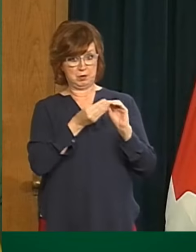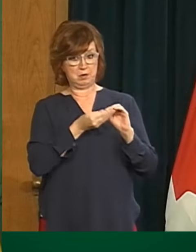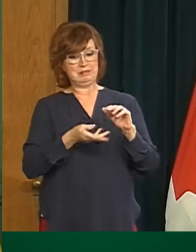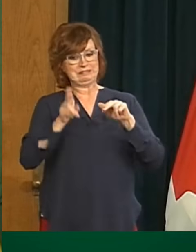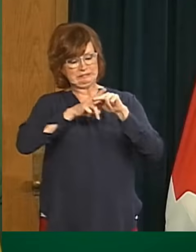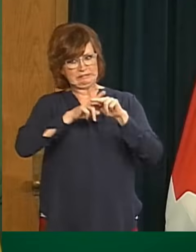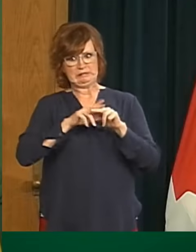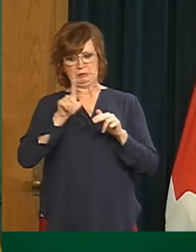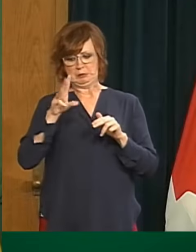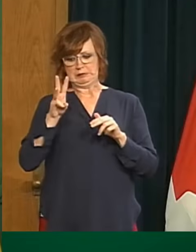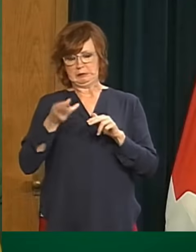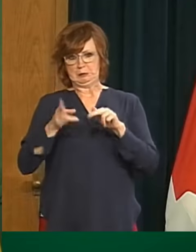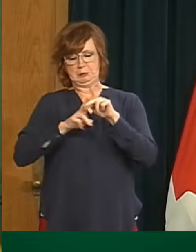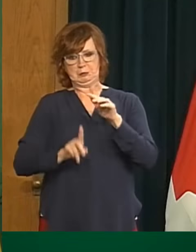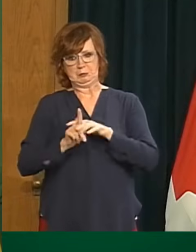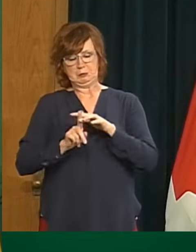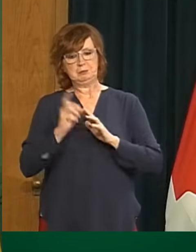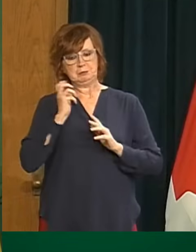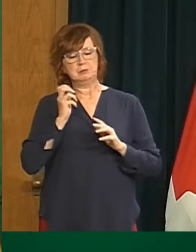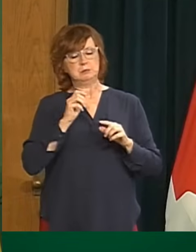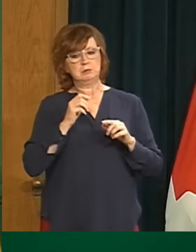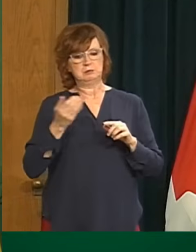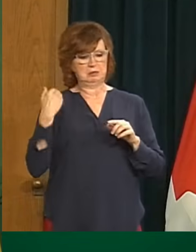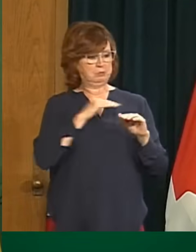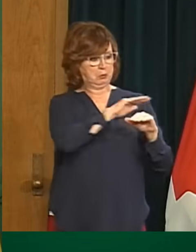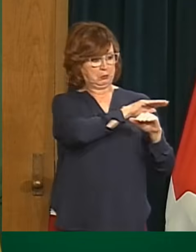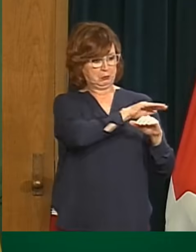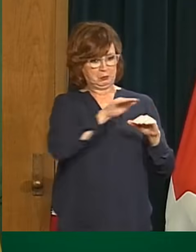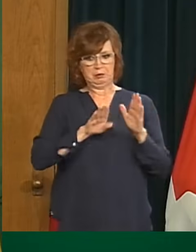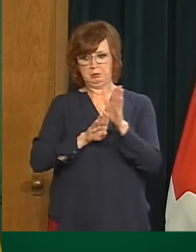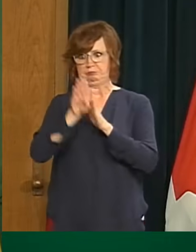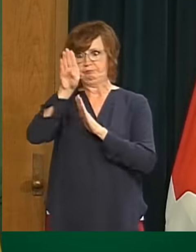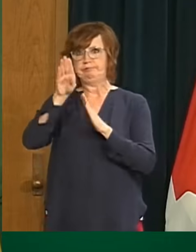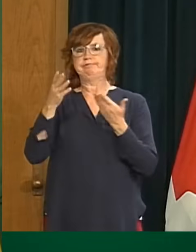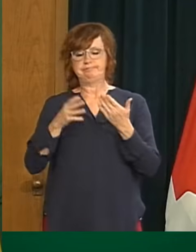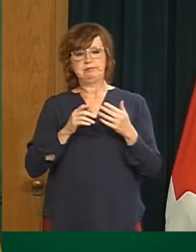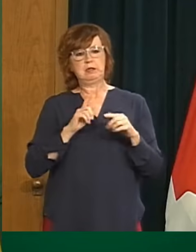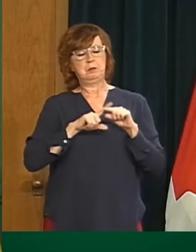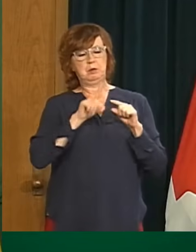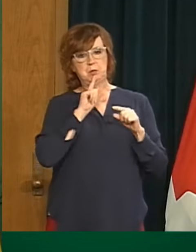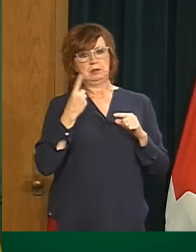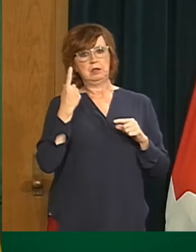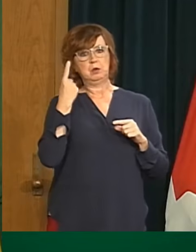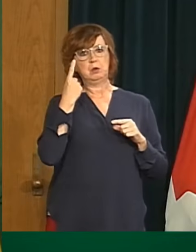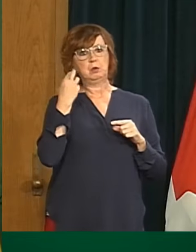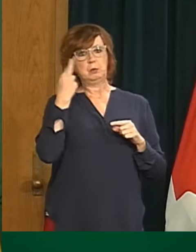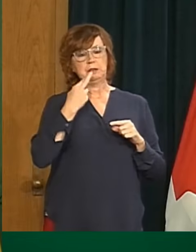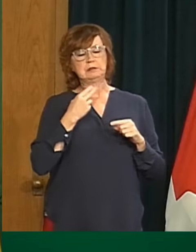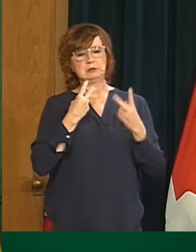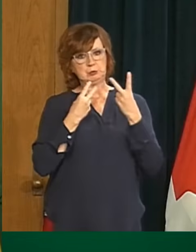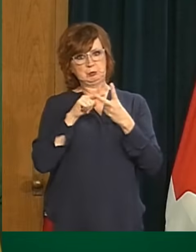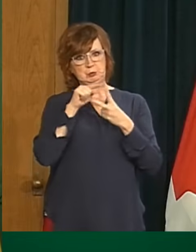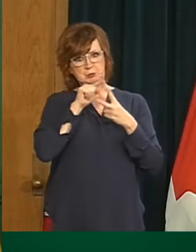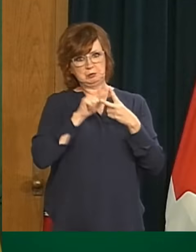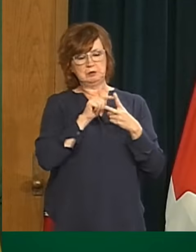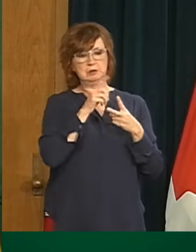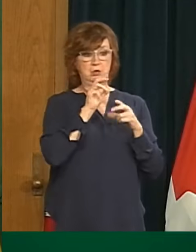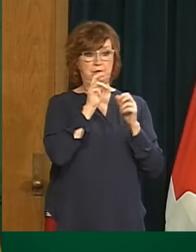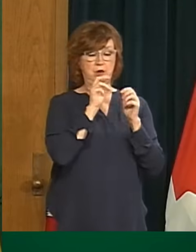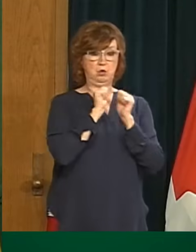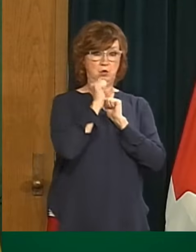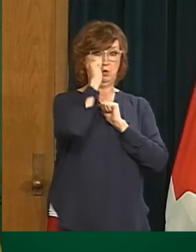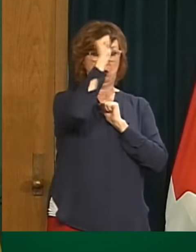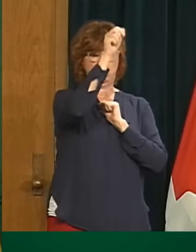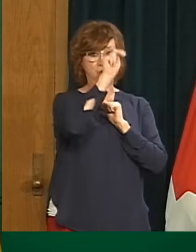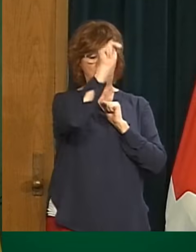days, most of these new cases continue to be related to 2 outbreaks, in the far north and in Lloydminster. 19